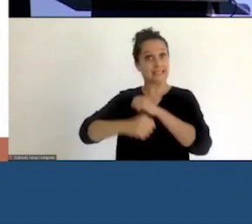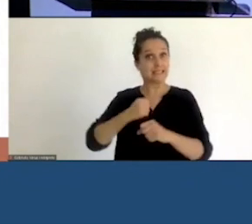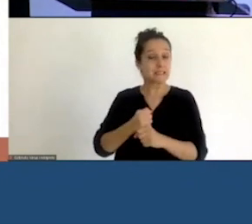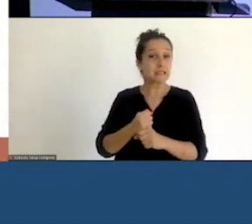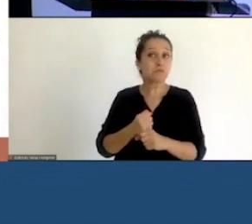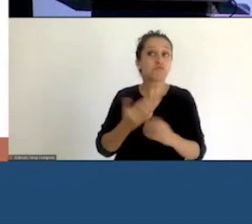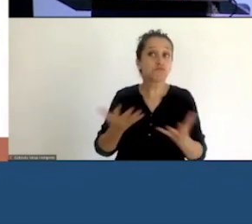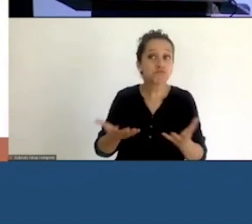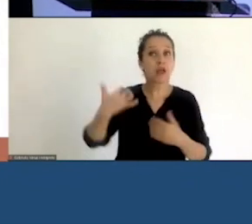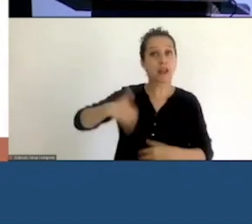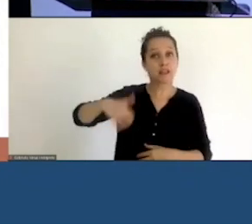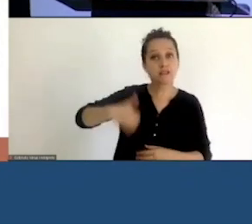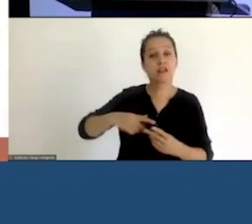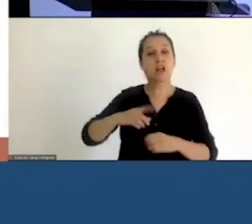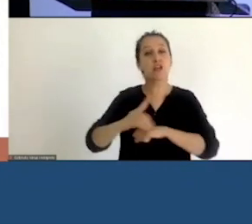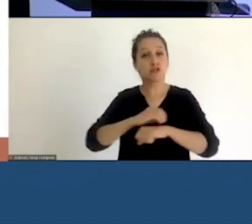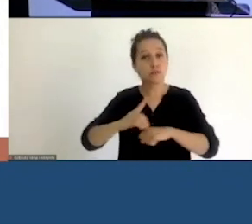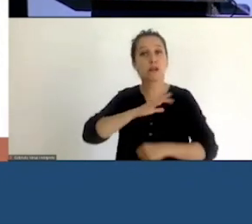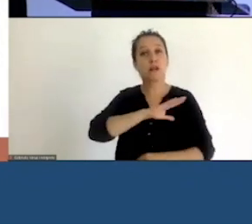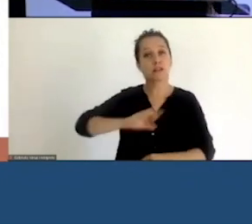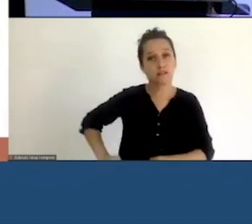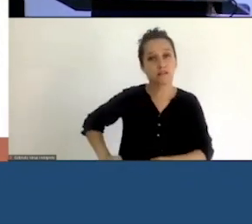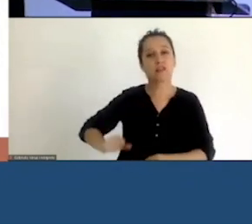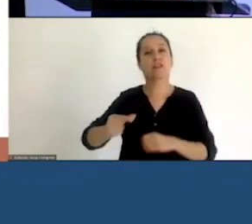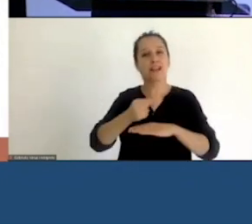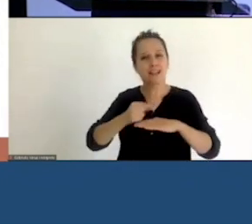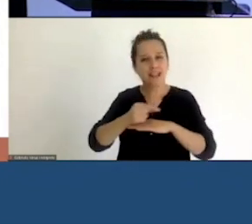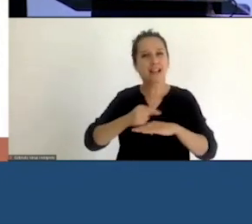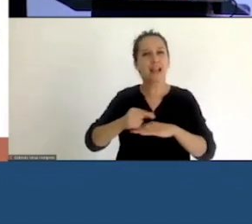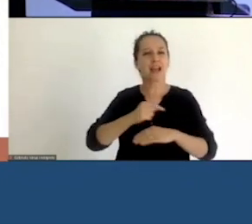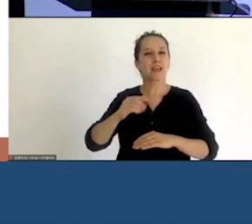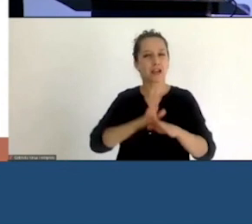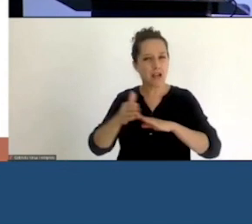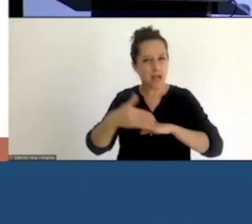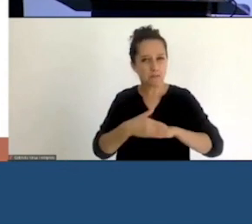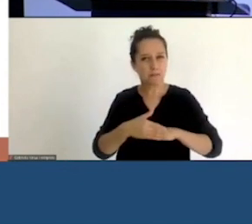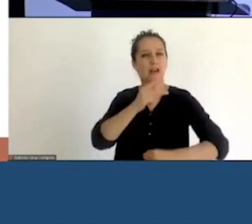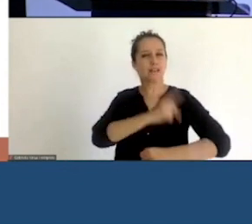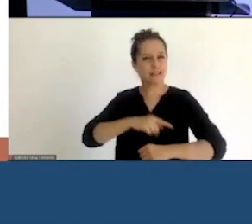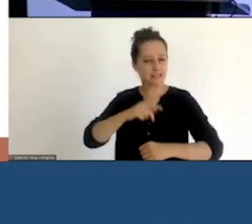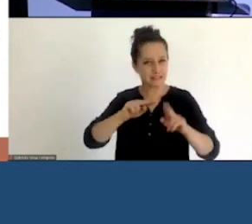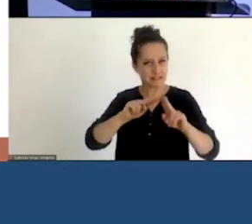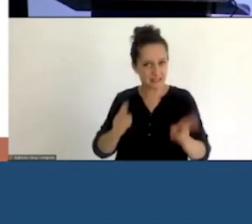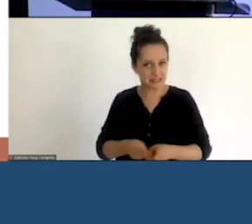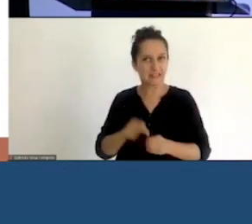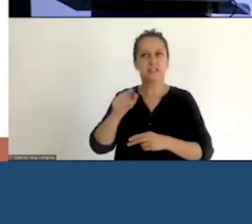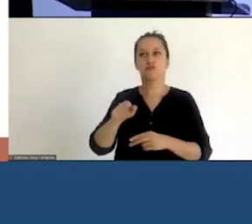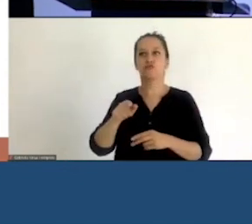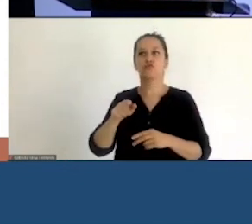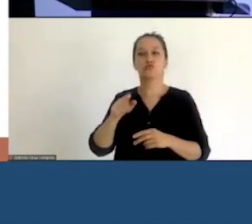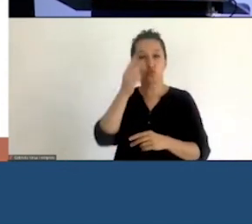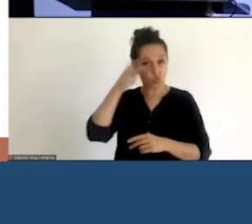we expect Argentina, Dominica, El Salvador, Grenada, Jamaica, St. Kitts and Nevis, Suriname, and Uruguay to submit